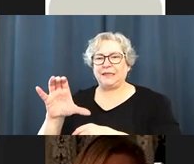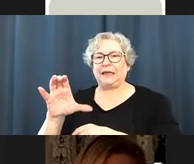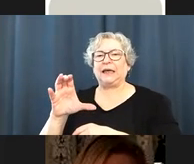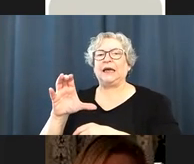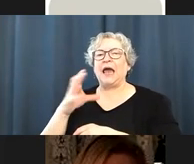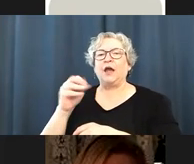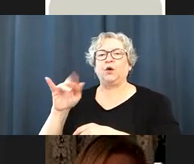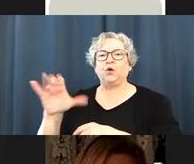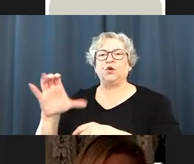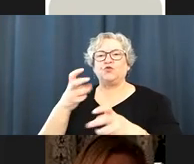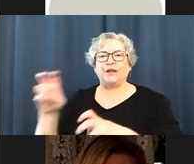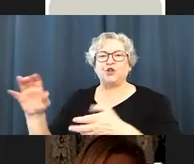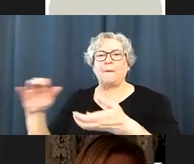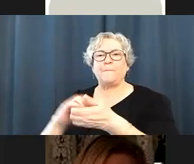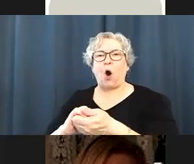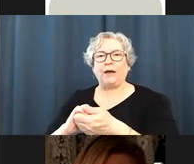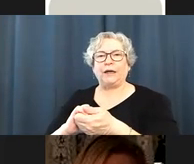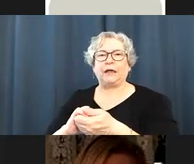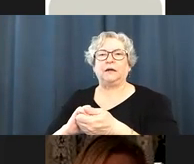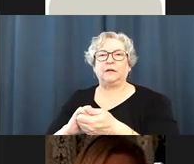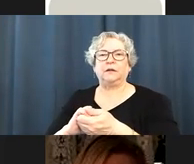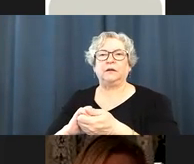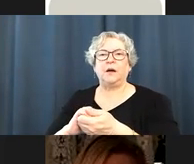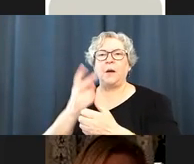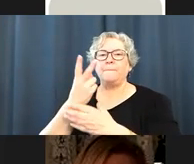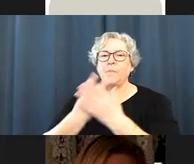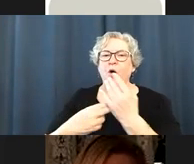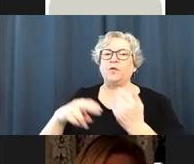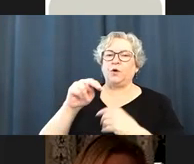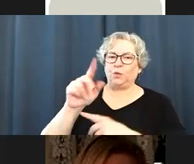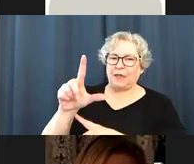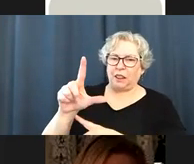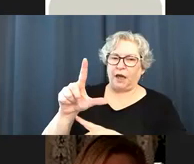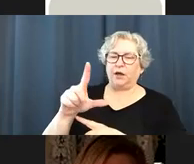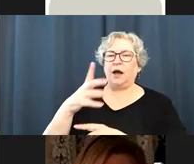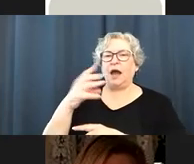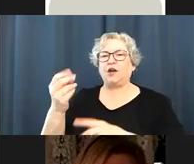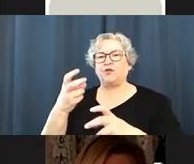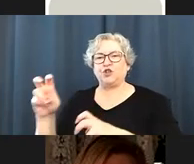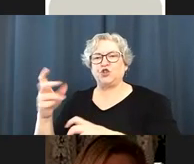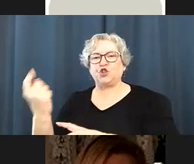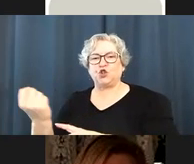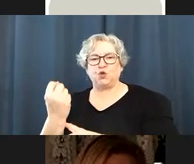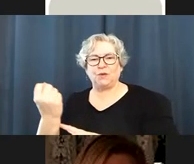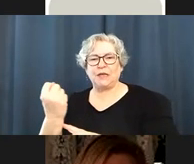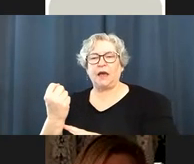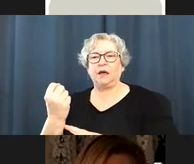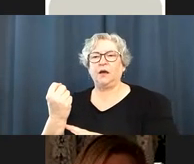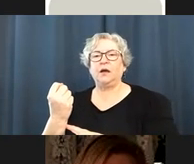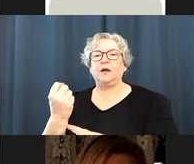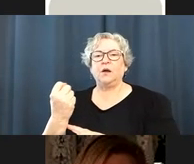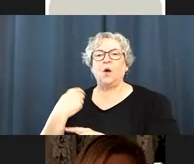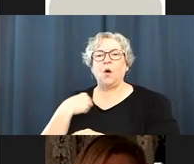York Transition Partners, New York State Transition Partners, both the newsletter and the Transition Tuesday. And so